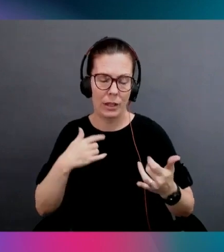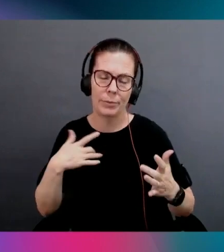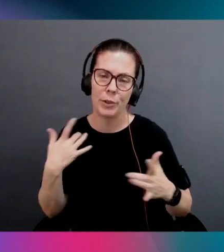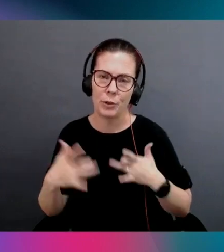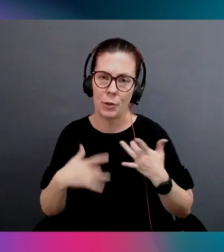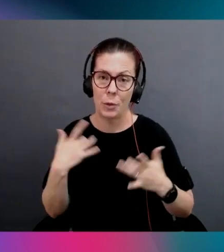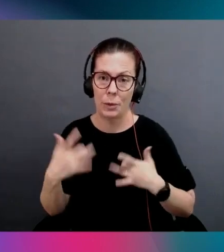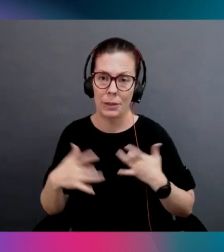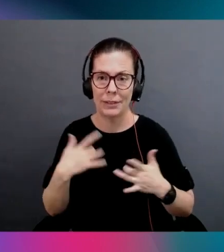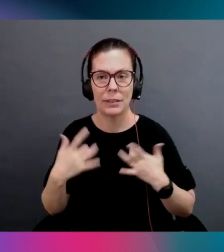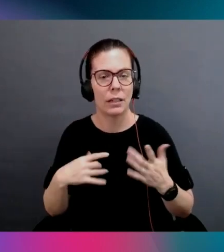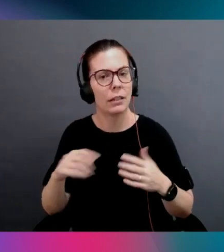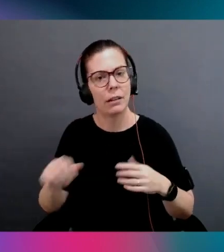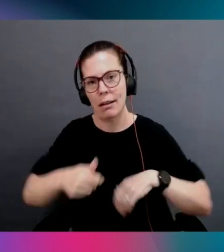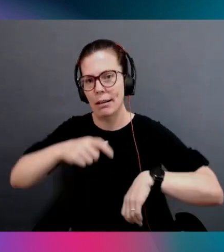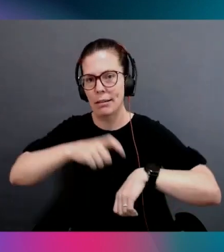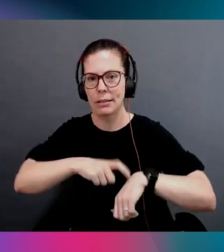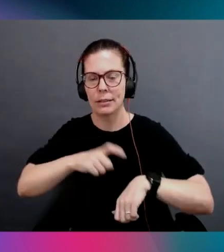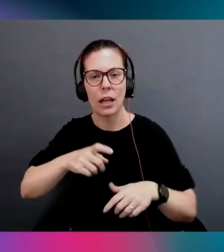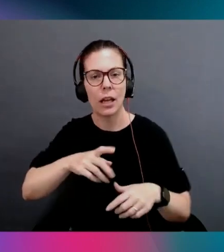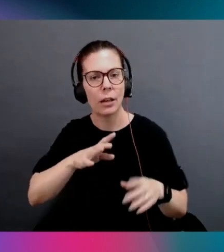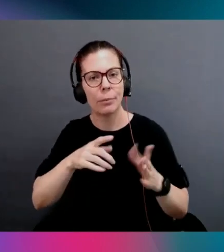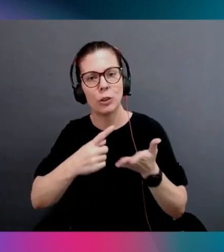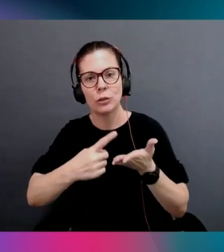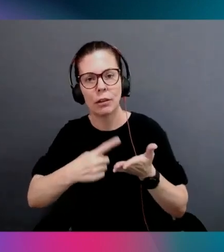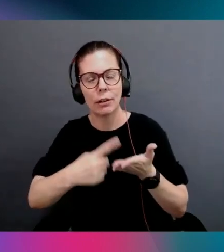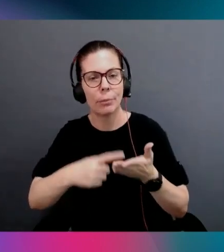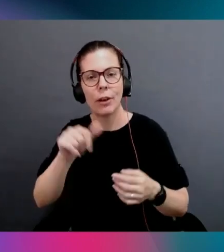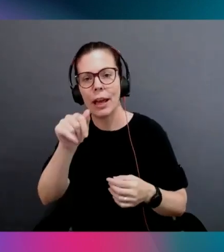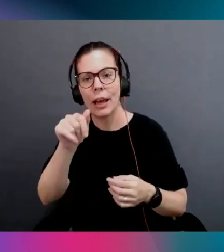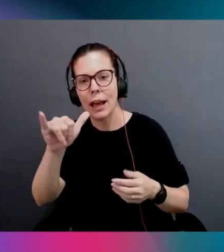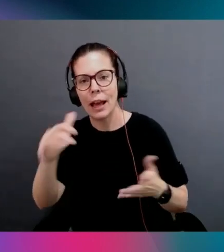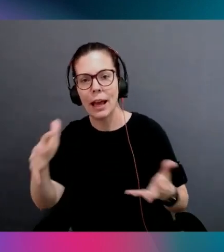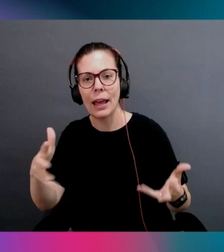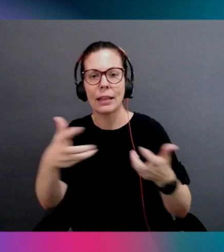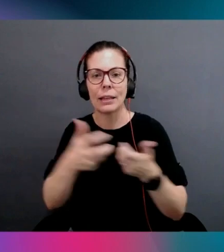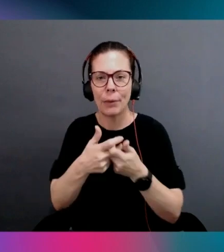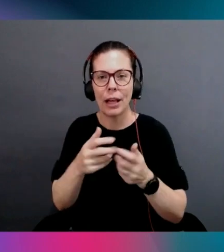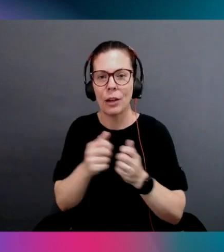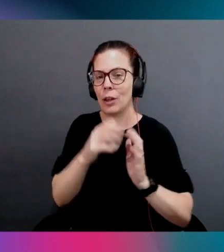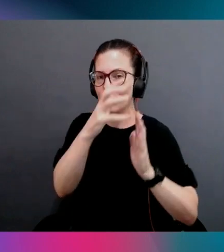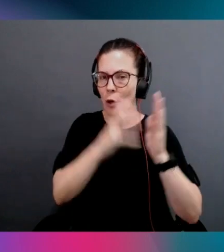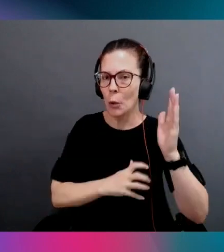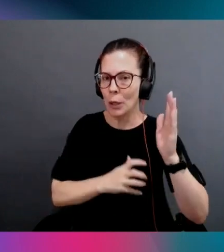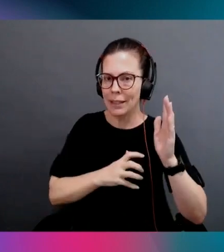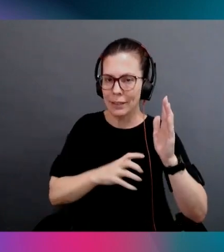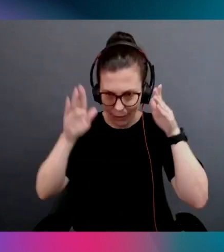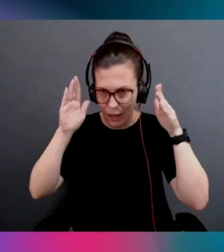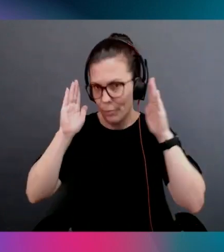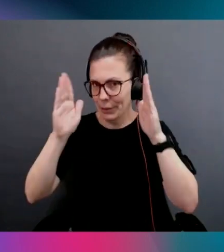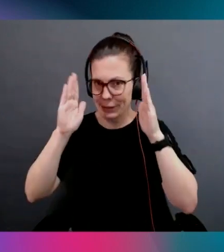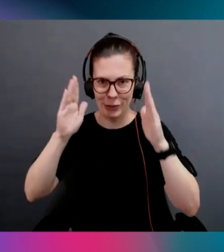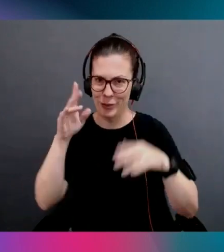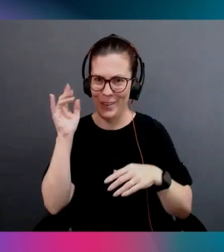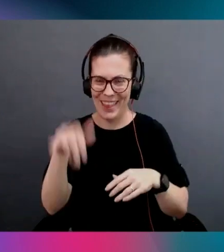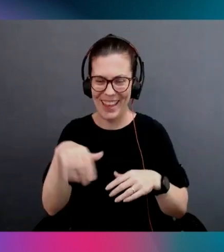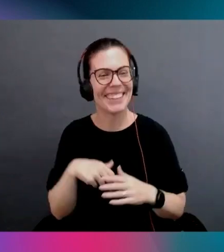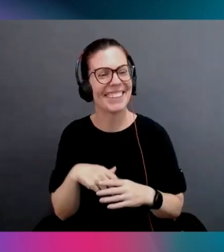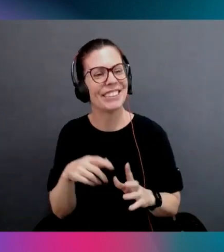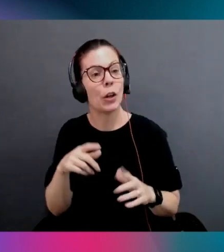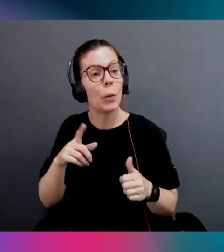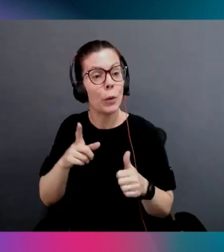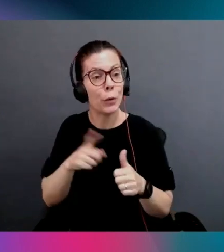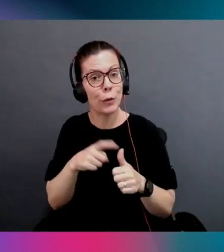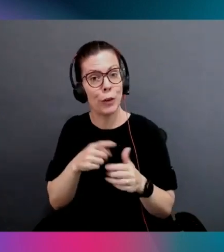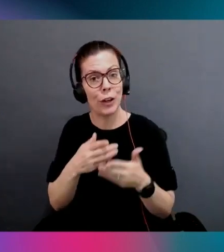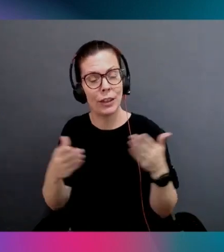I mean, anytime you talk about like AI combining with coding, you've got my full attention with that. So I guess the first thing that we